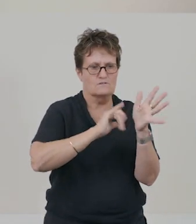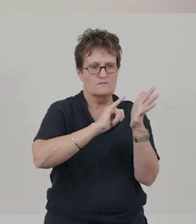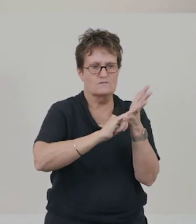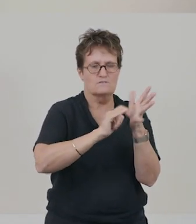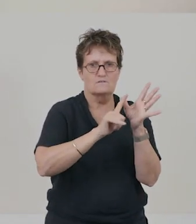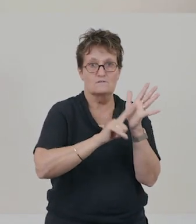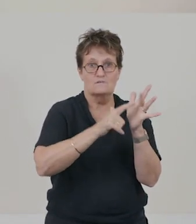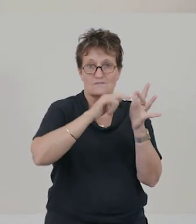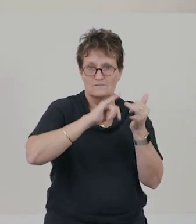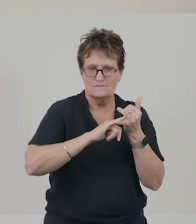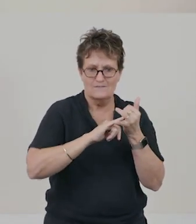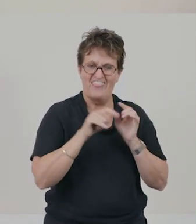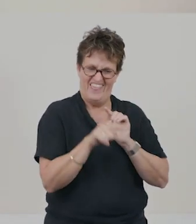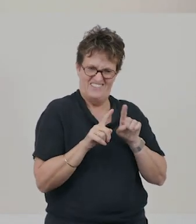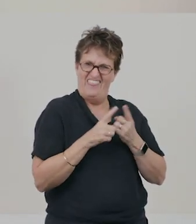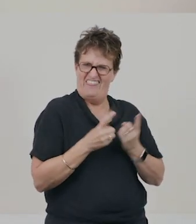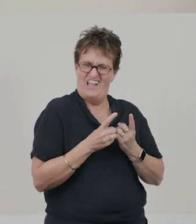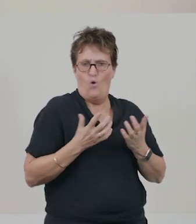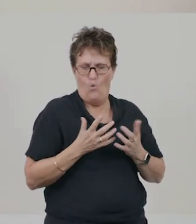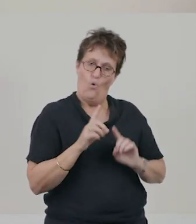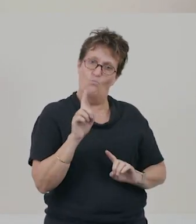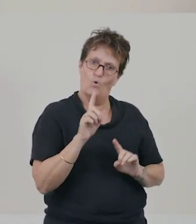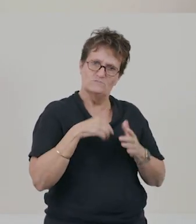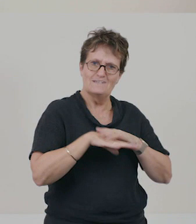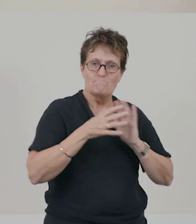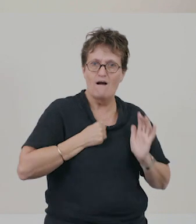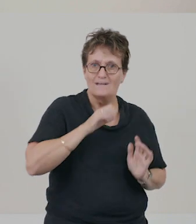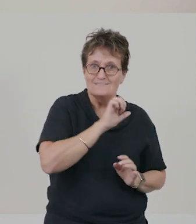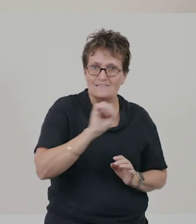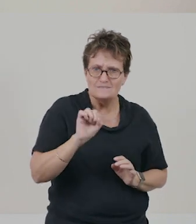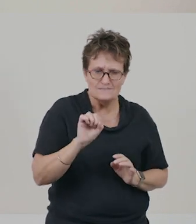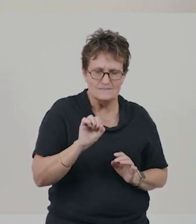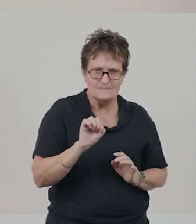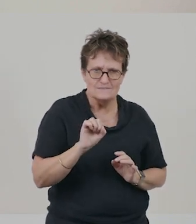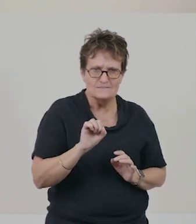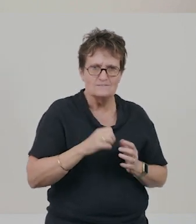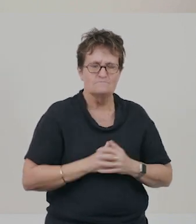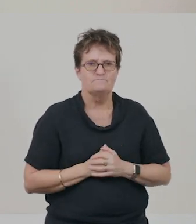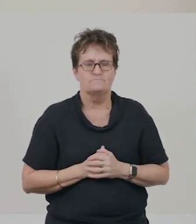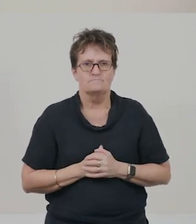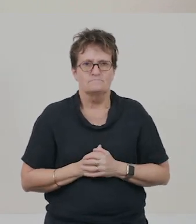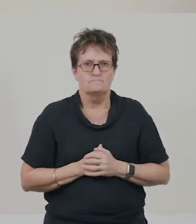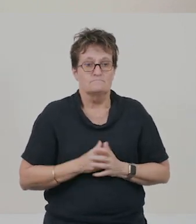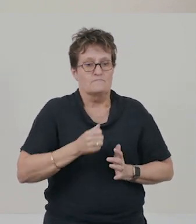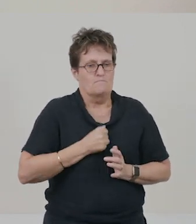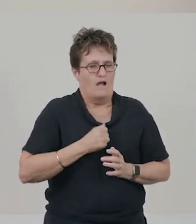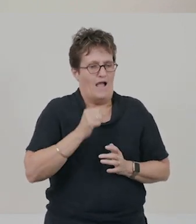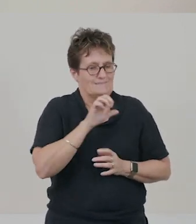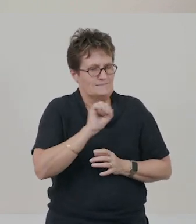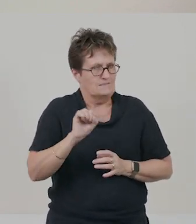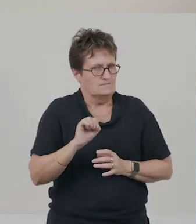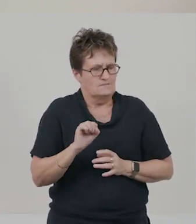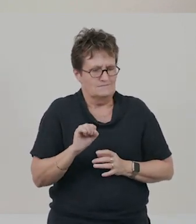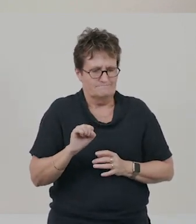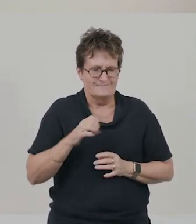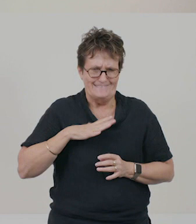This is the thing or the what in my sentence. It tells what my sentence will be about. I know my sentence must